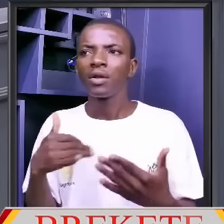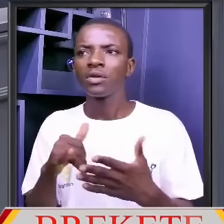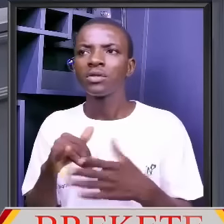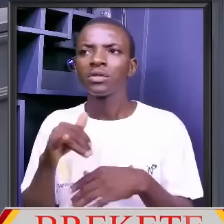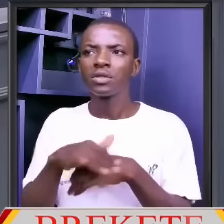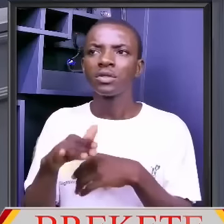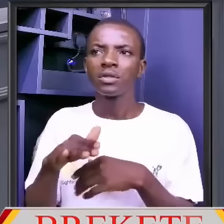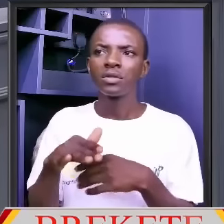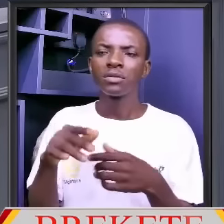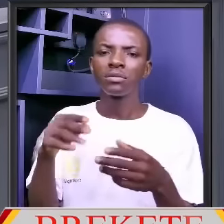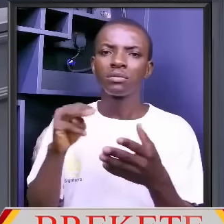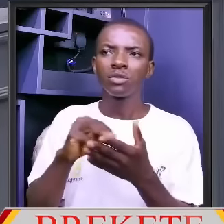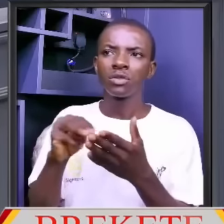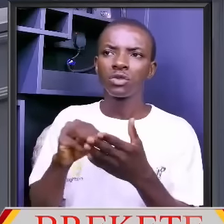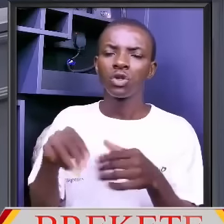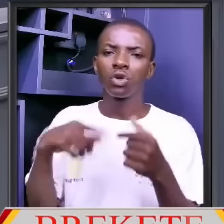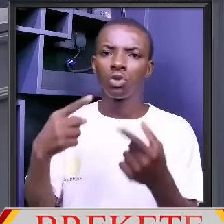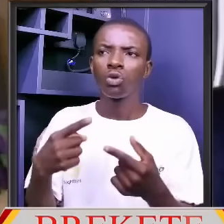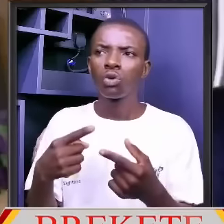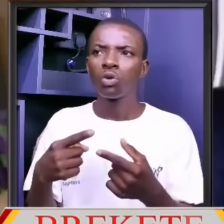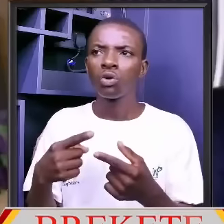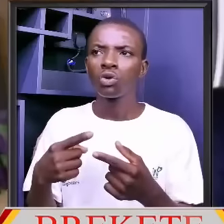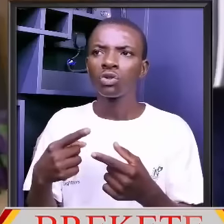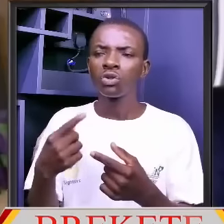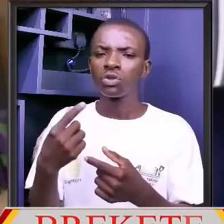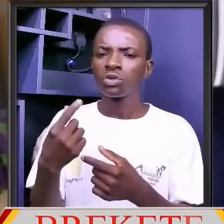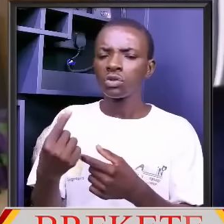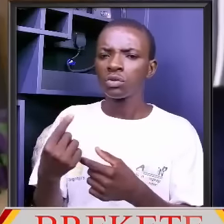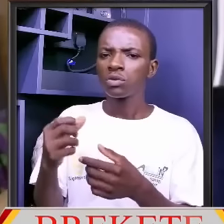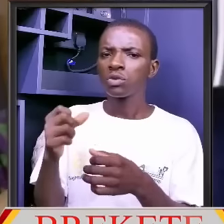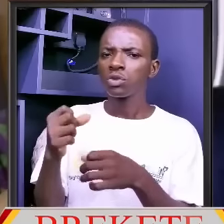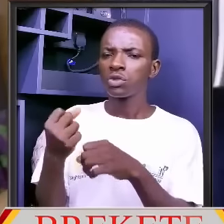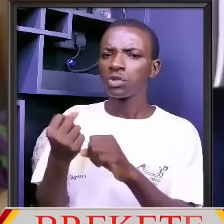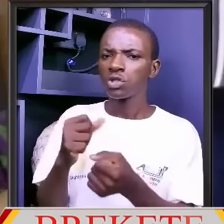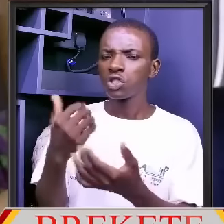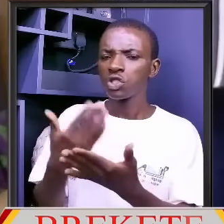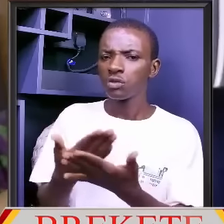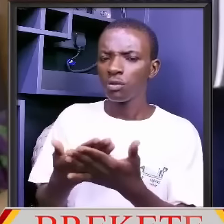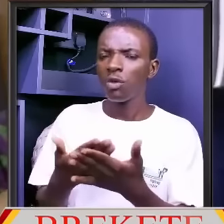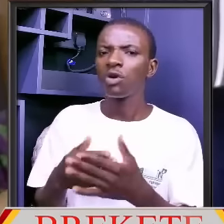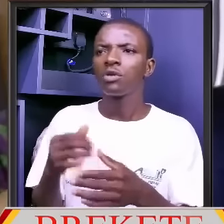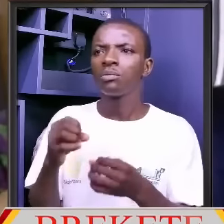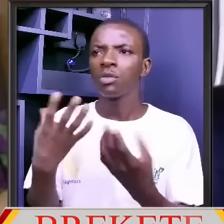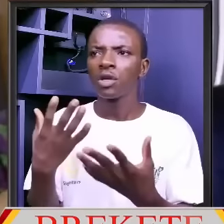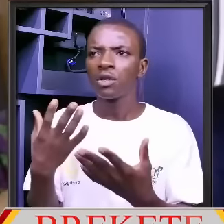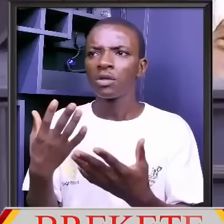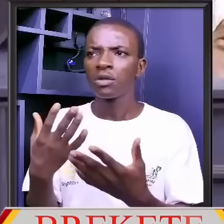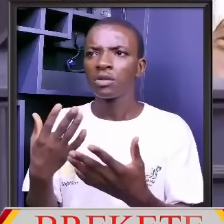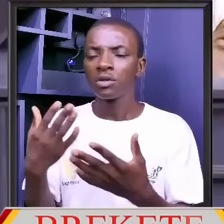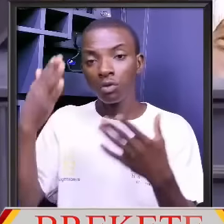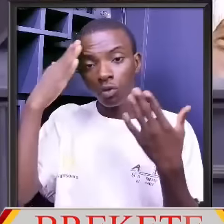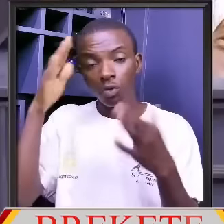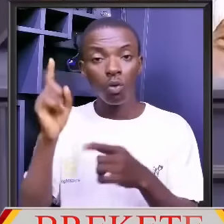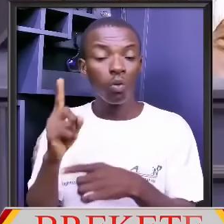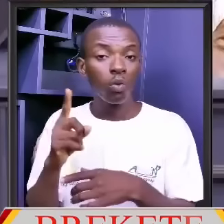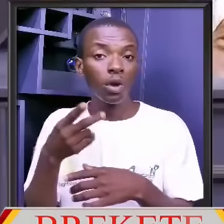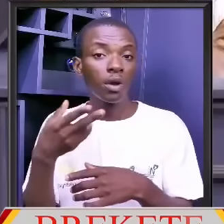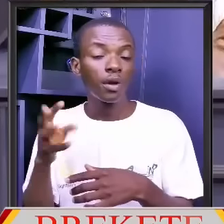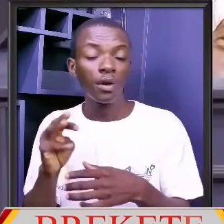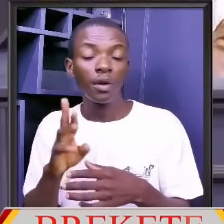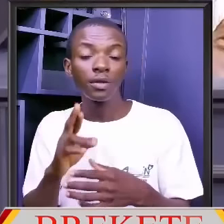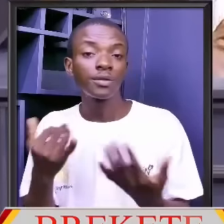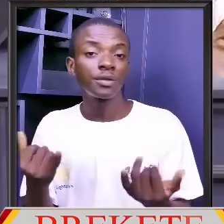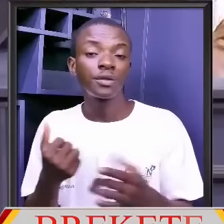them send me message. I go change, I go see get change. Uh-huh. Because many of them, they don't smoke, they know they know where